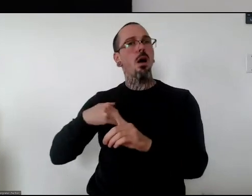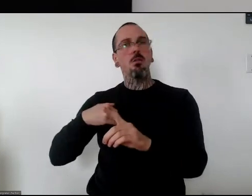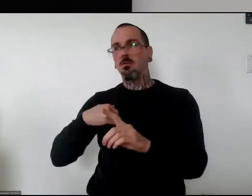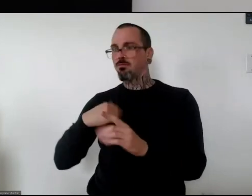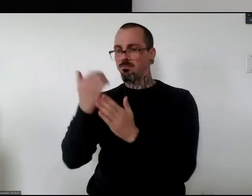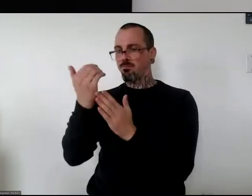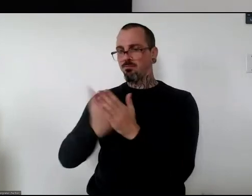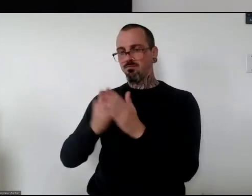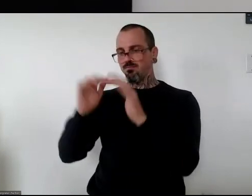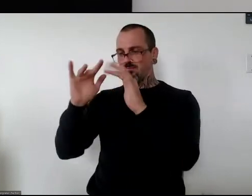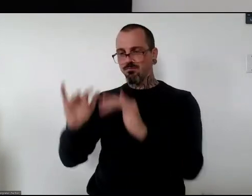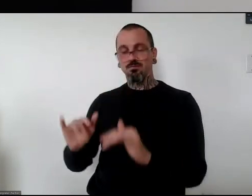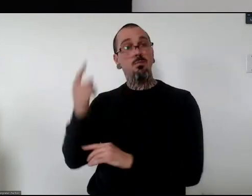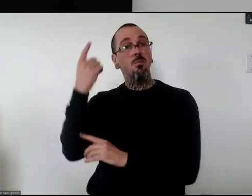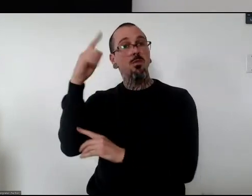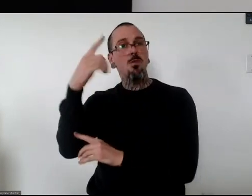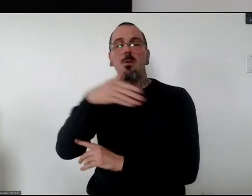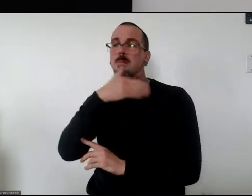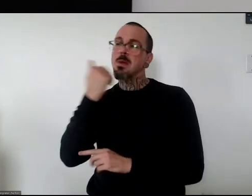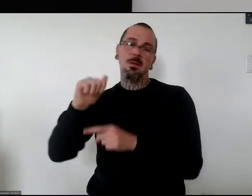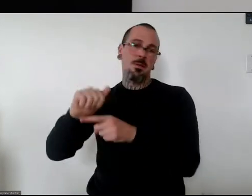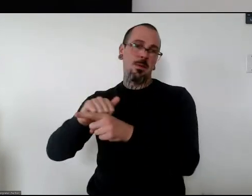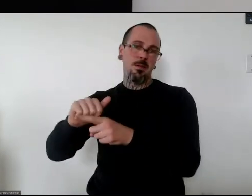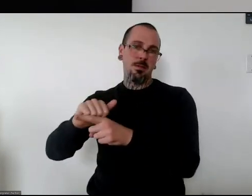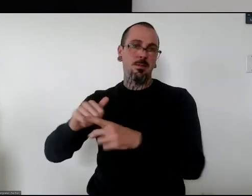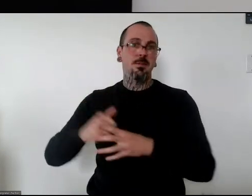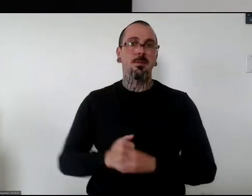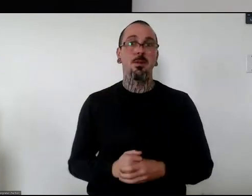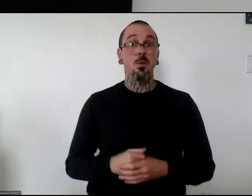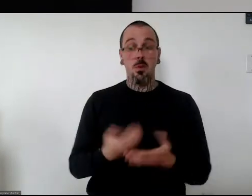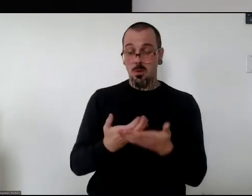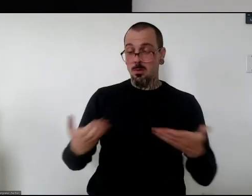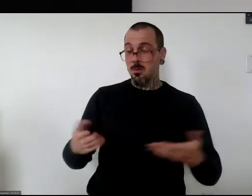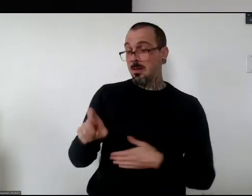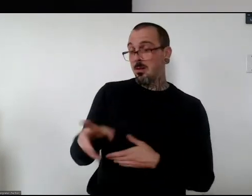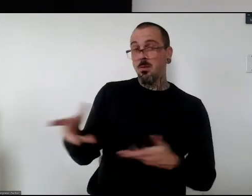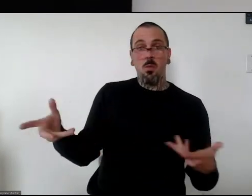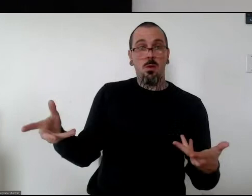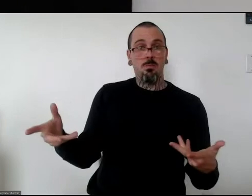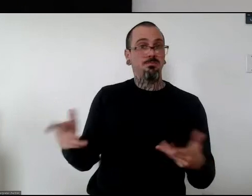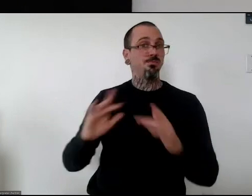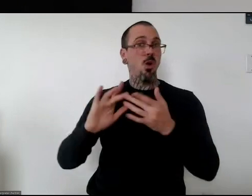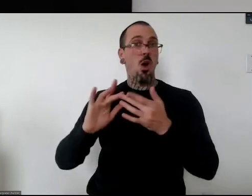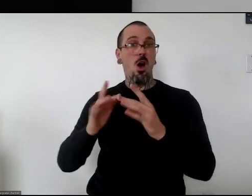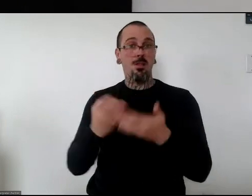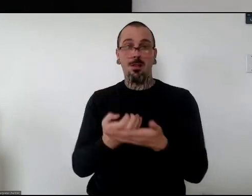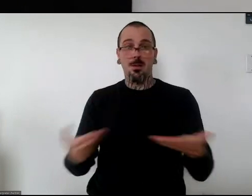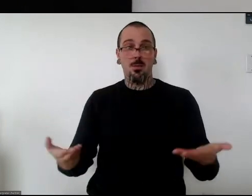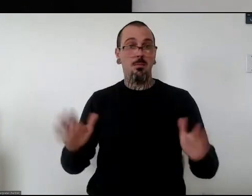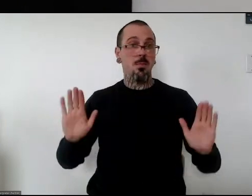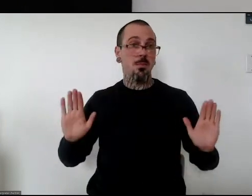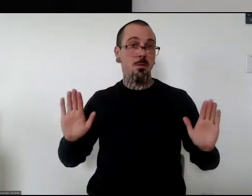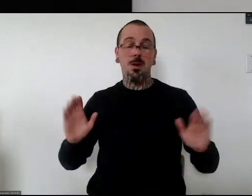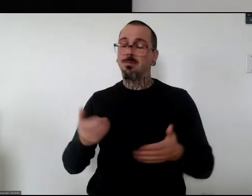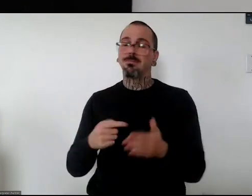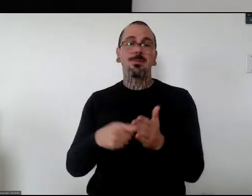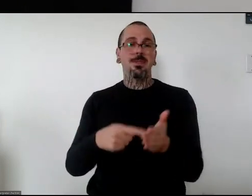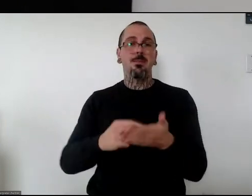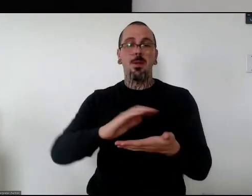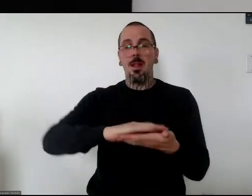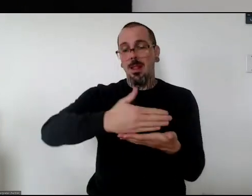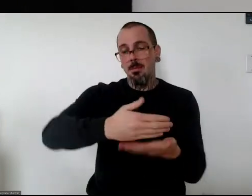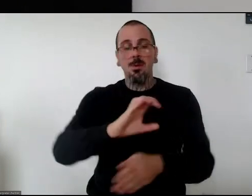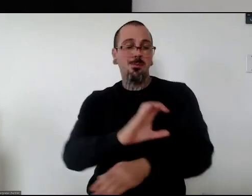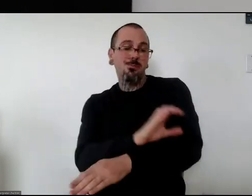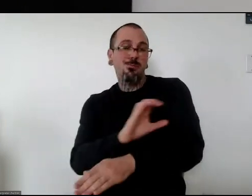special equipment except for virtual sessions, which will require laptops and access to Wi-Fi. However, the exercises